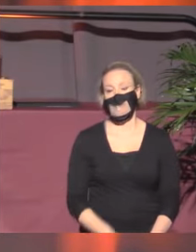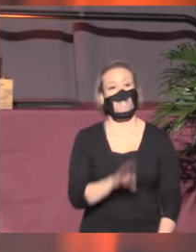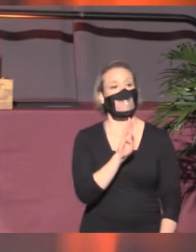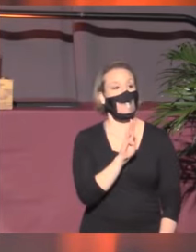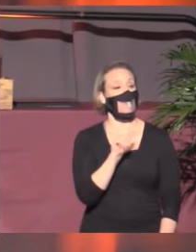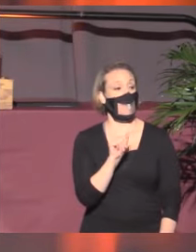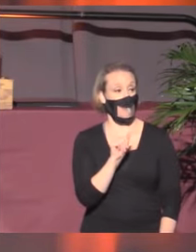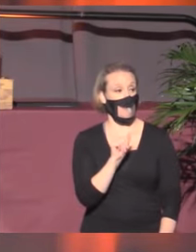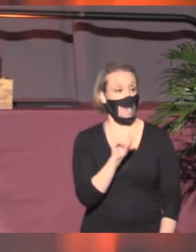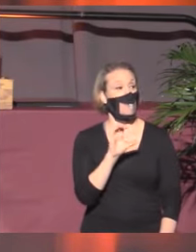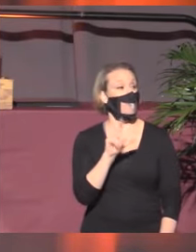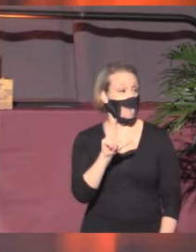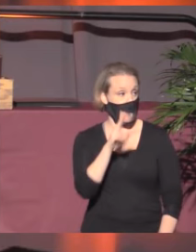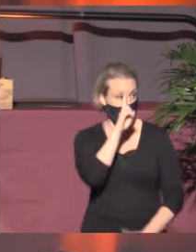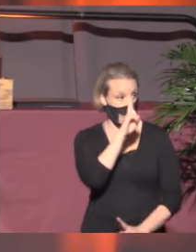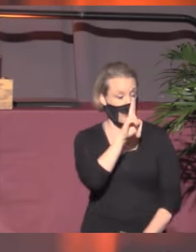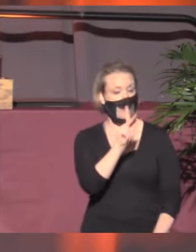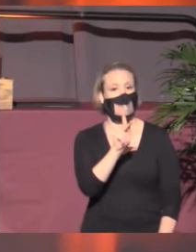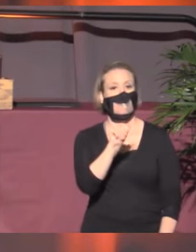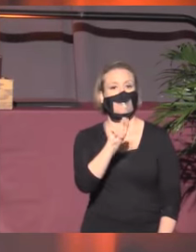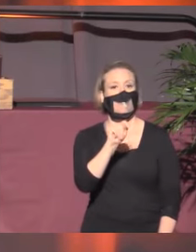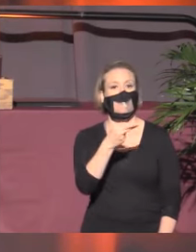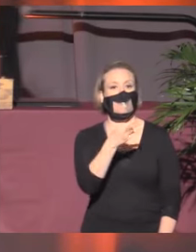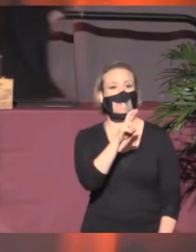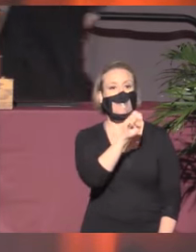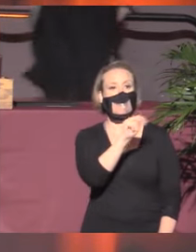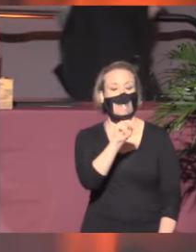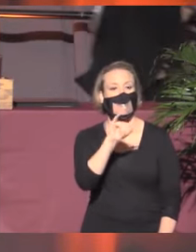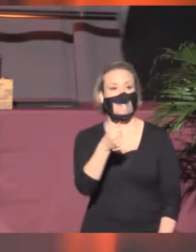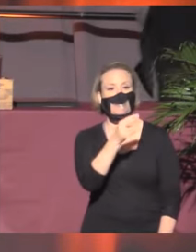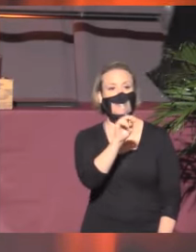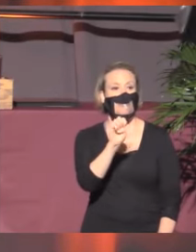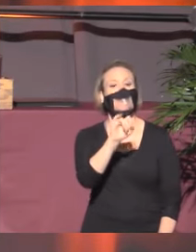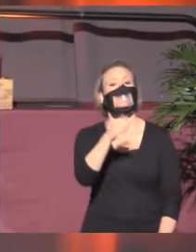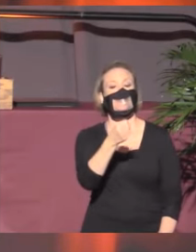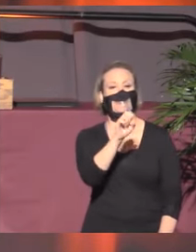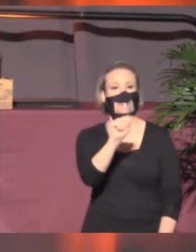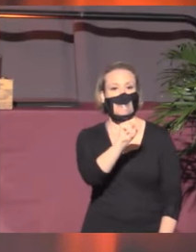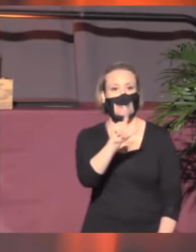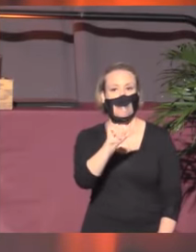Bachelor of Arts, cum laude, Catherine Jean Langer.